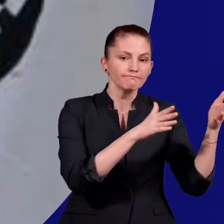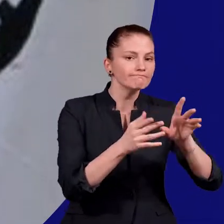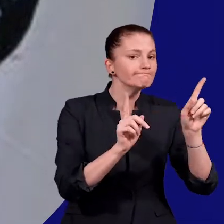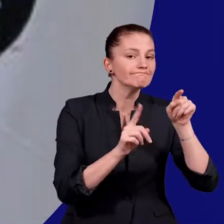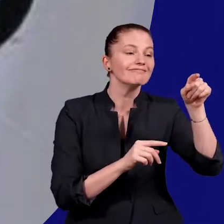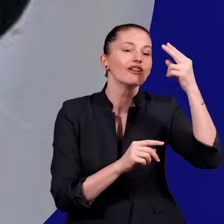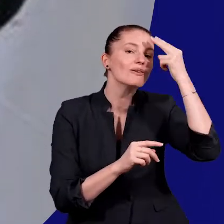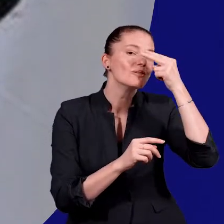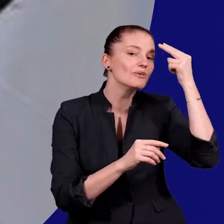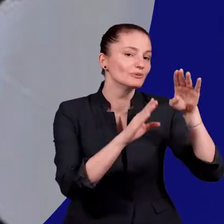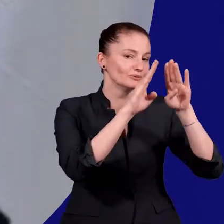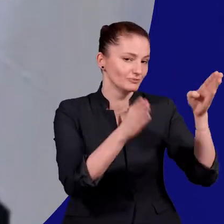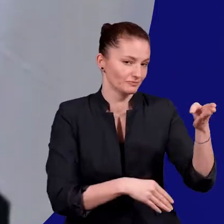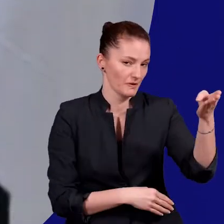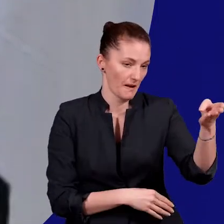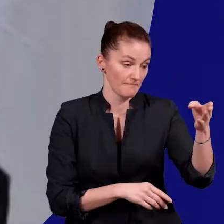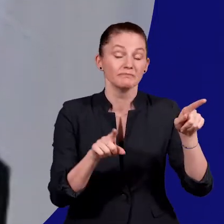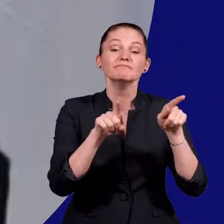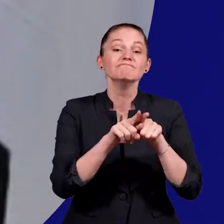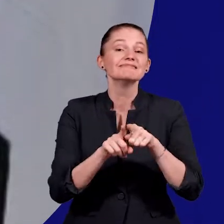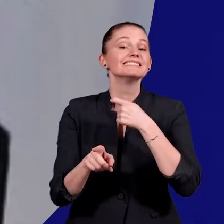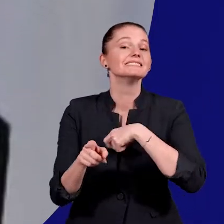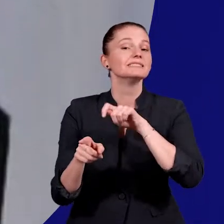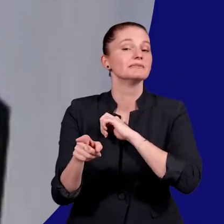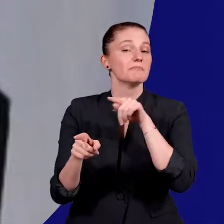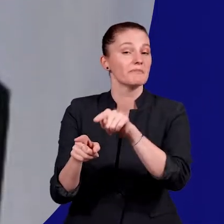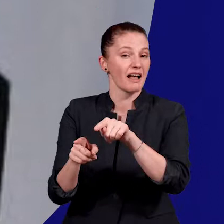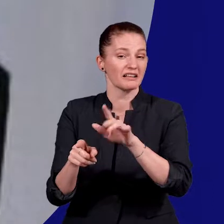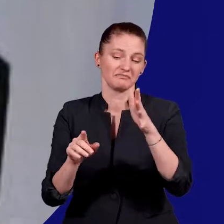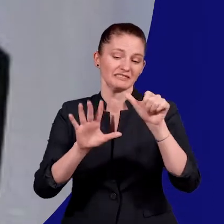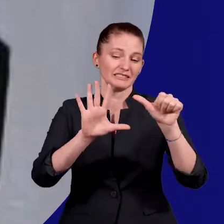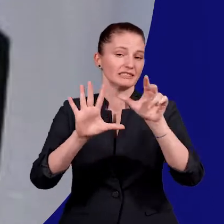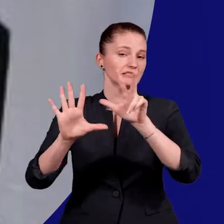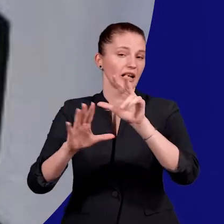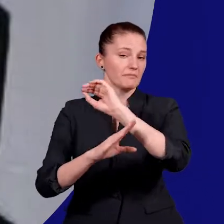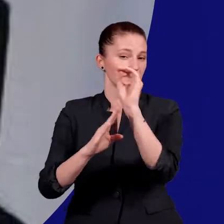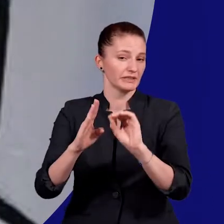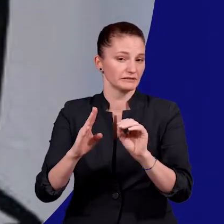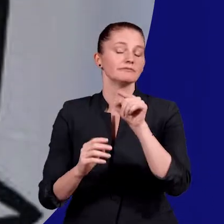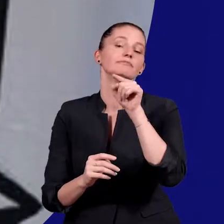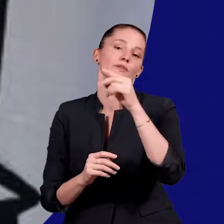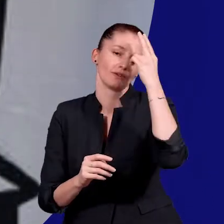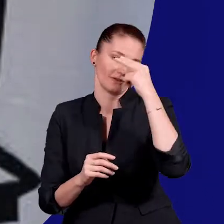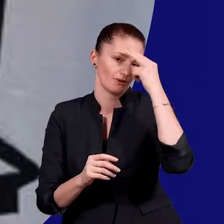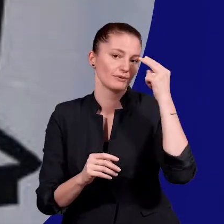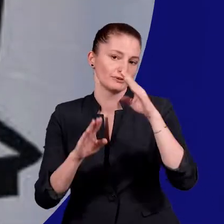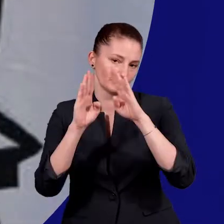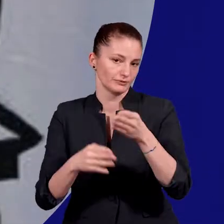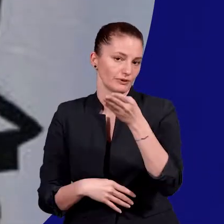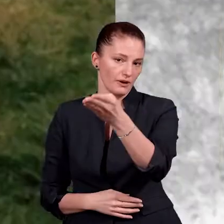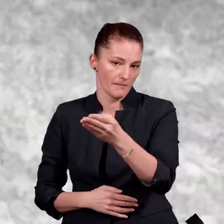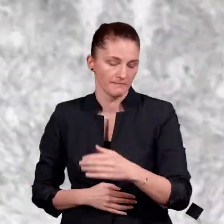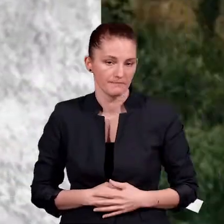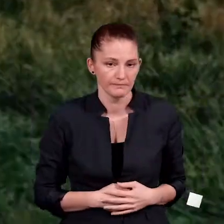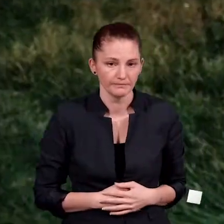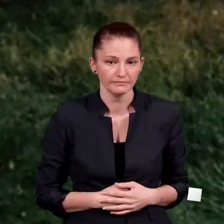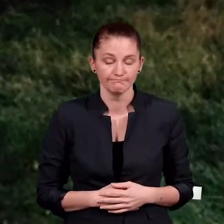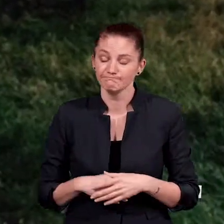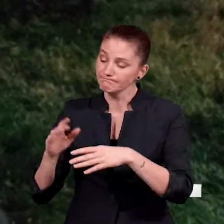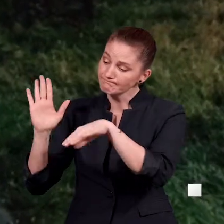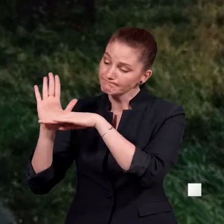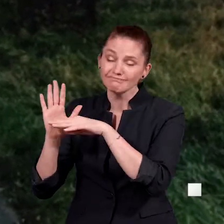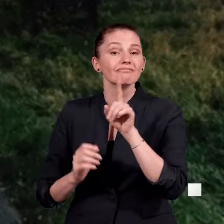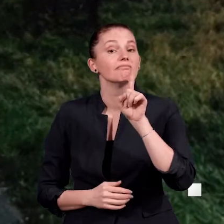the total COVID-19 deaths in the Netherlands and 68% of COVID-related deaths in